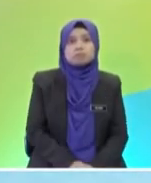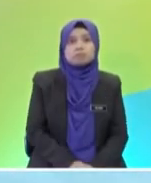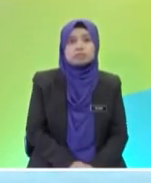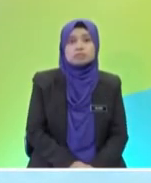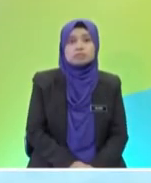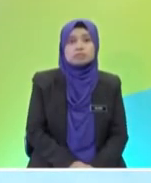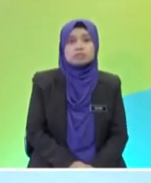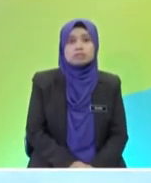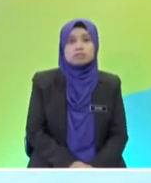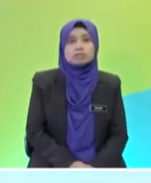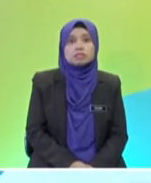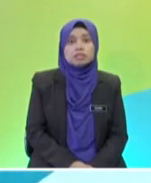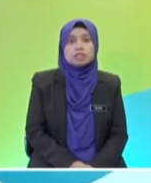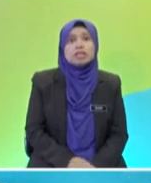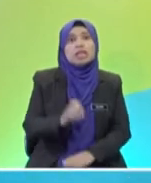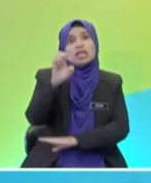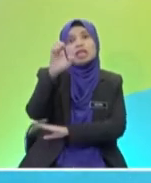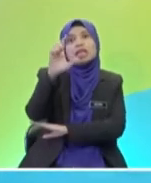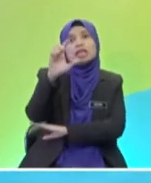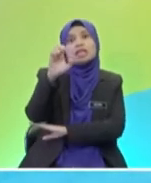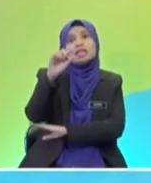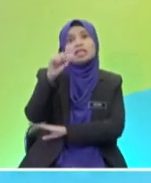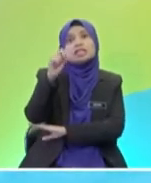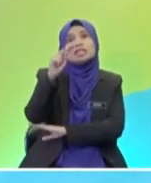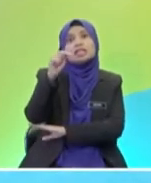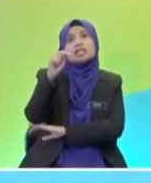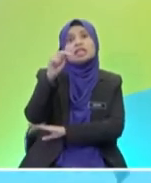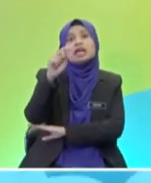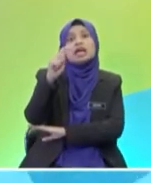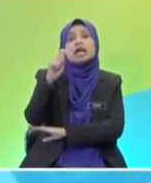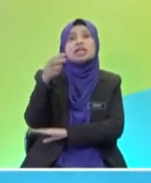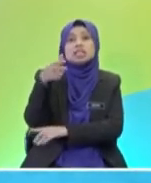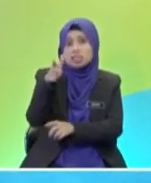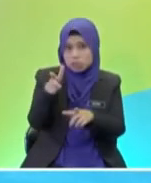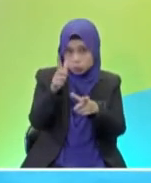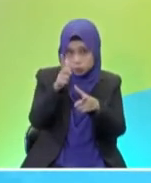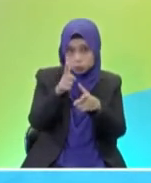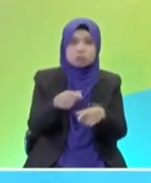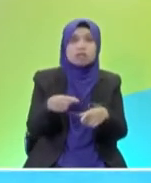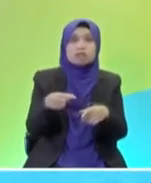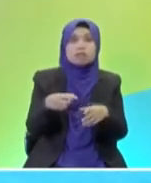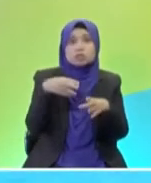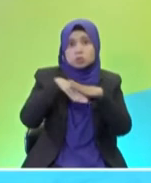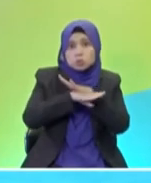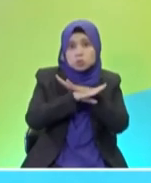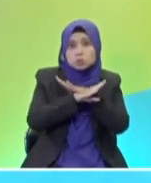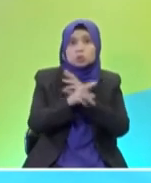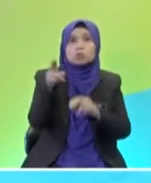Yes, teacher. Illegal hunting. Illegal hunting. One more. Okay, Tamilendi. Yeah.